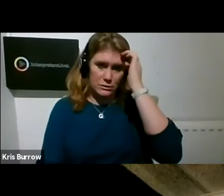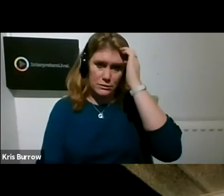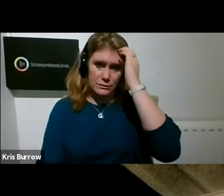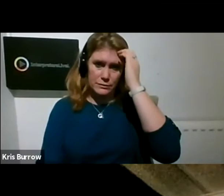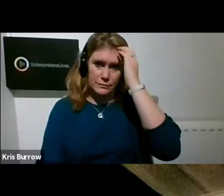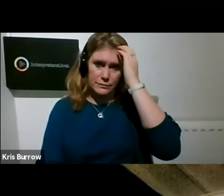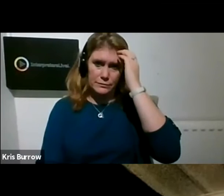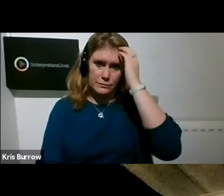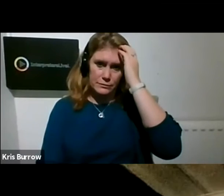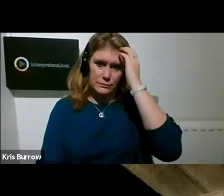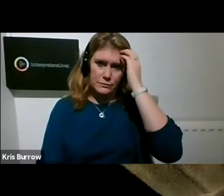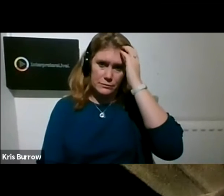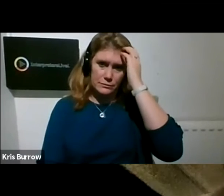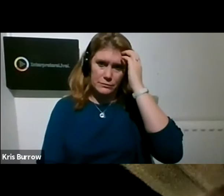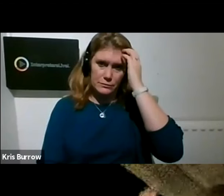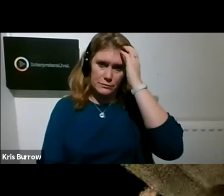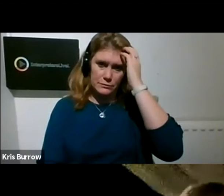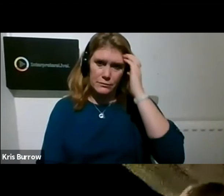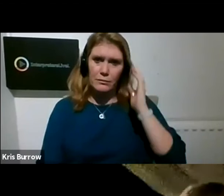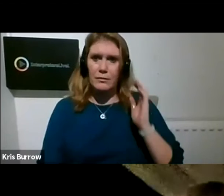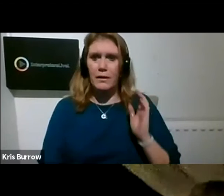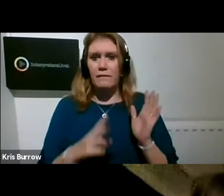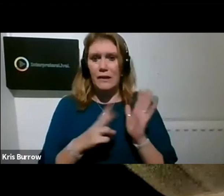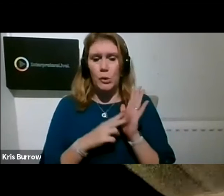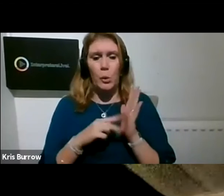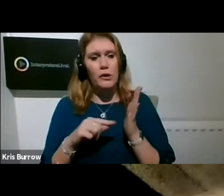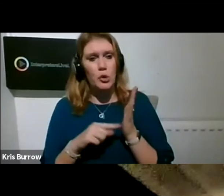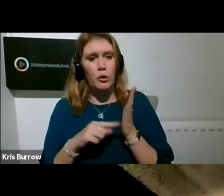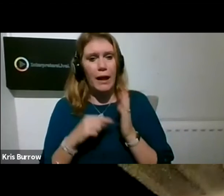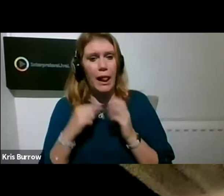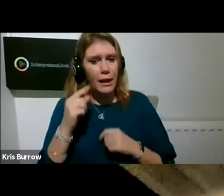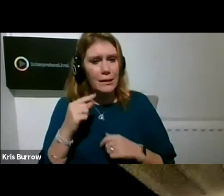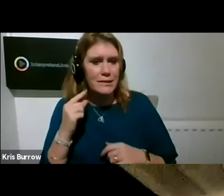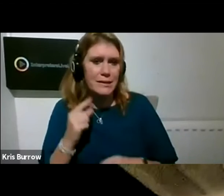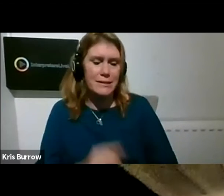me and Victoria are both in South We're London. Londoners, yeah.